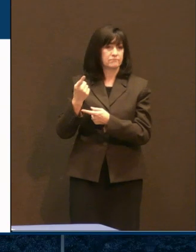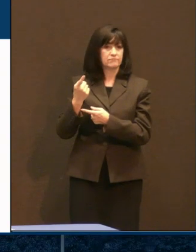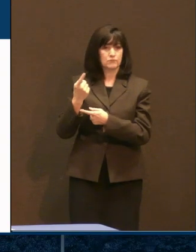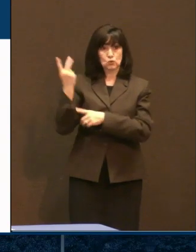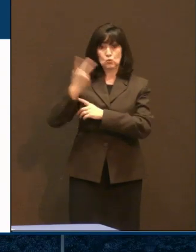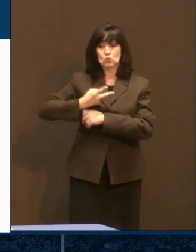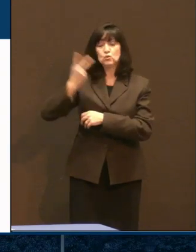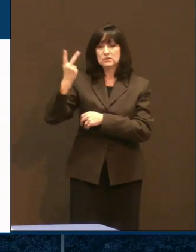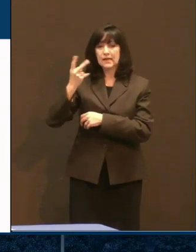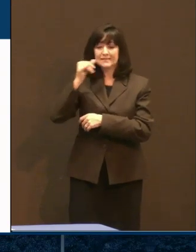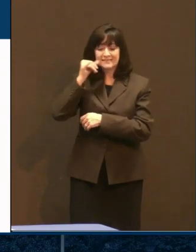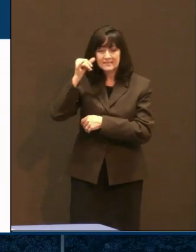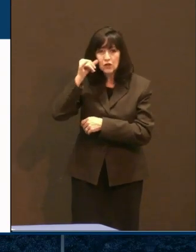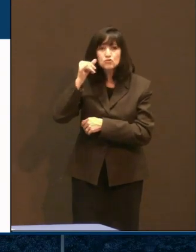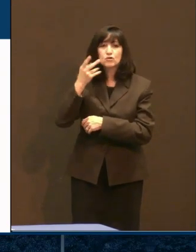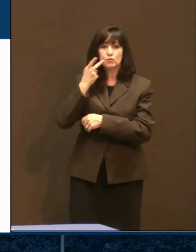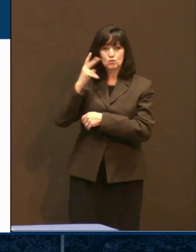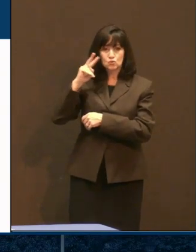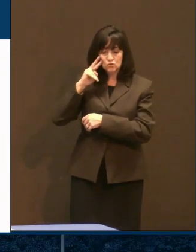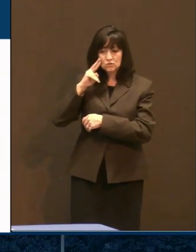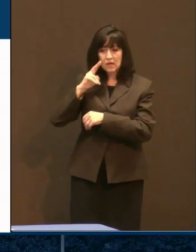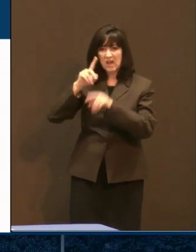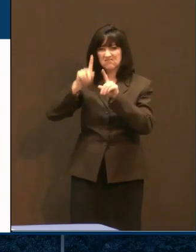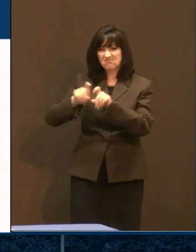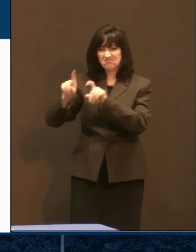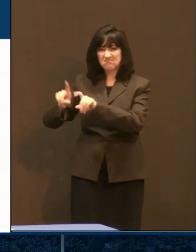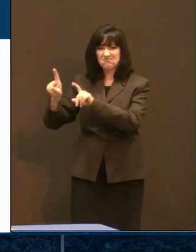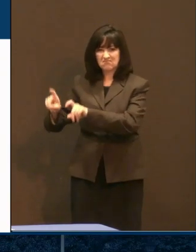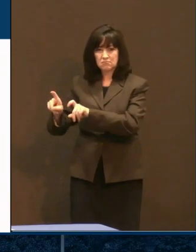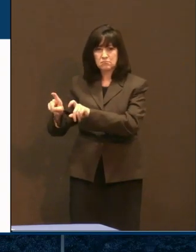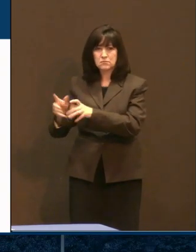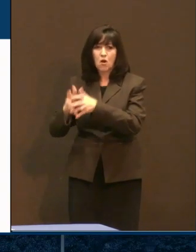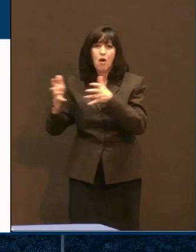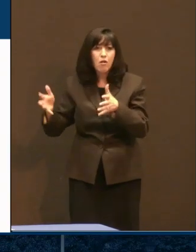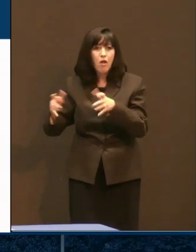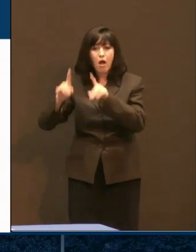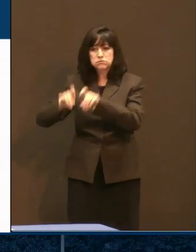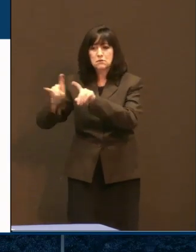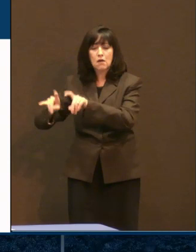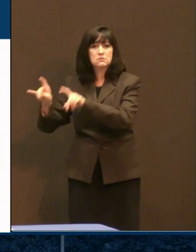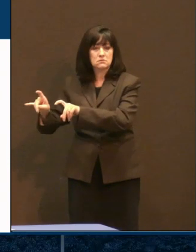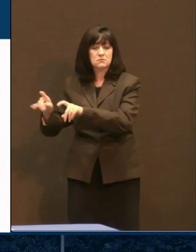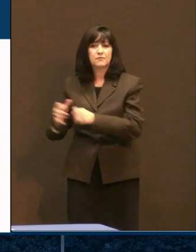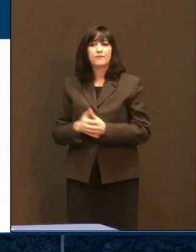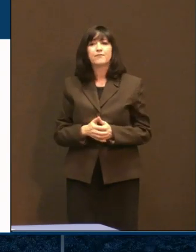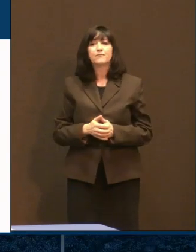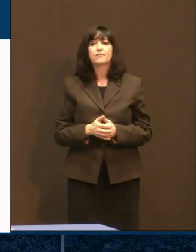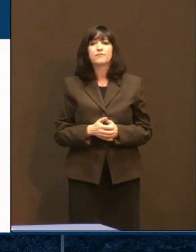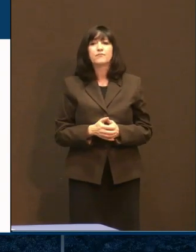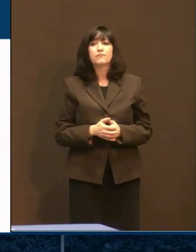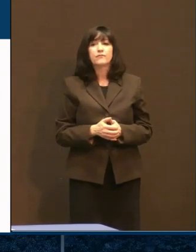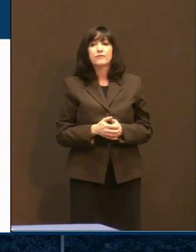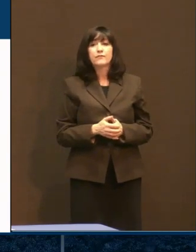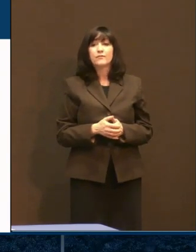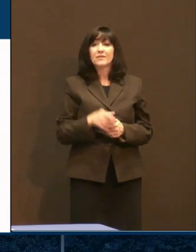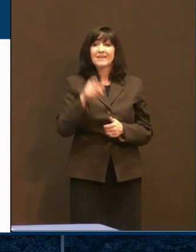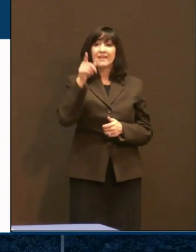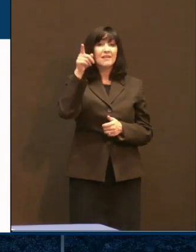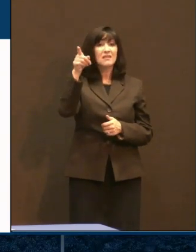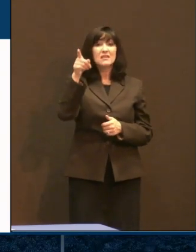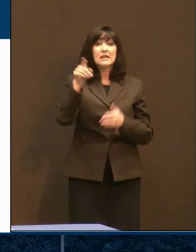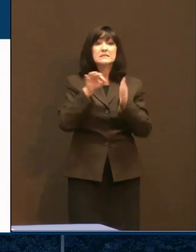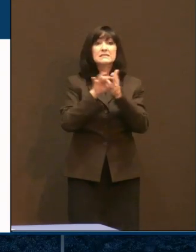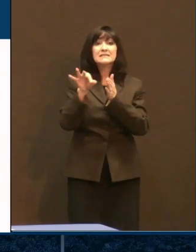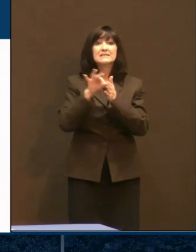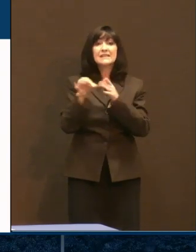is, those other charts were 14-day intervals. This takes you all the way back to